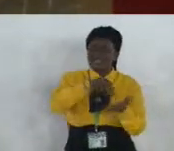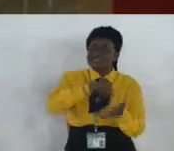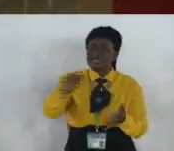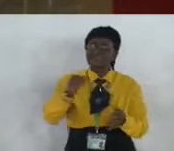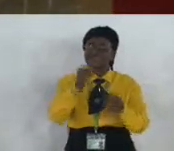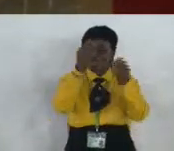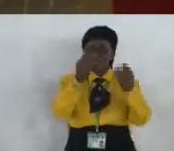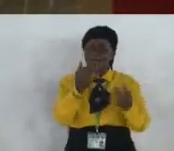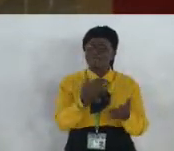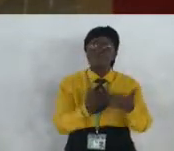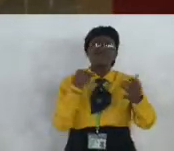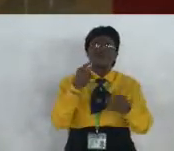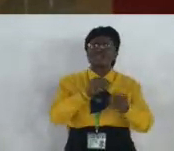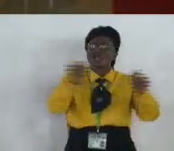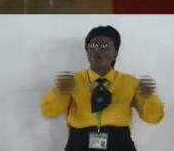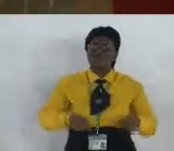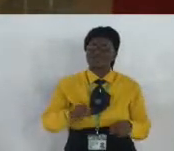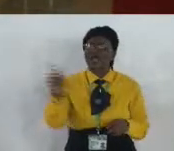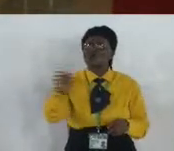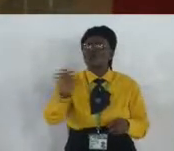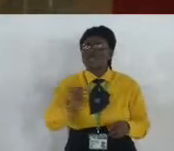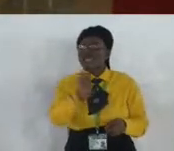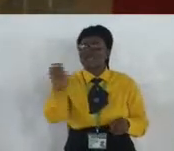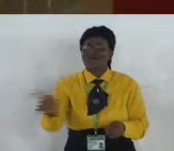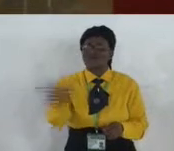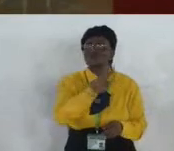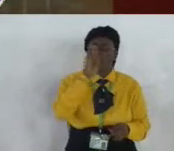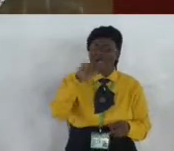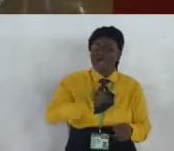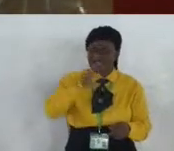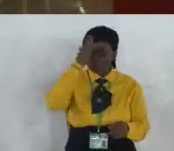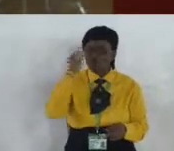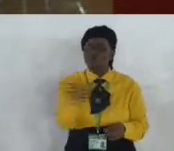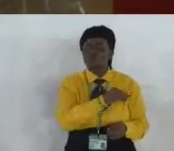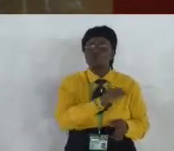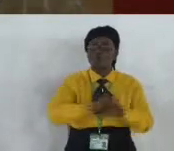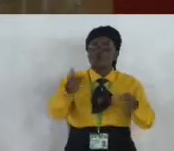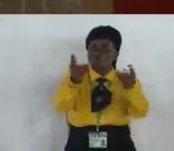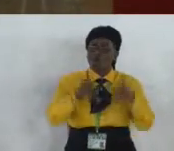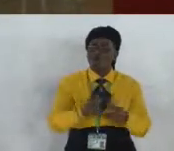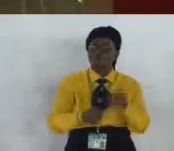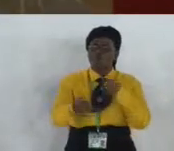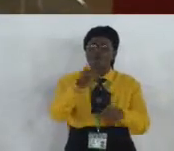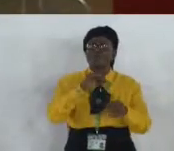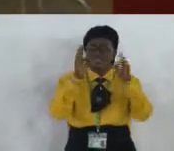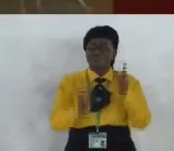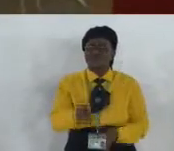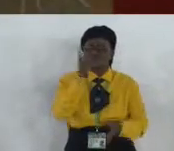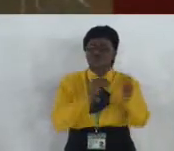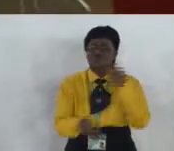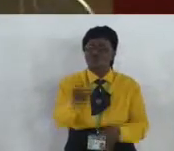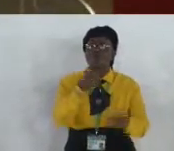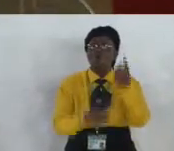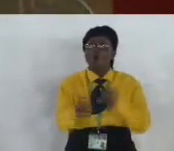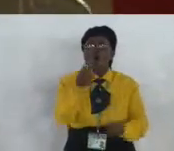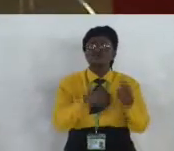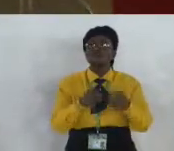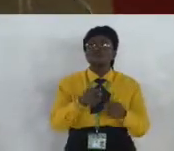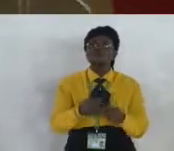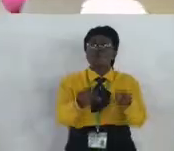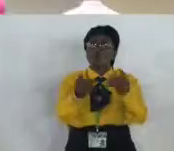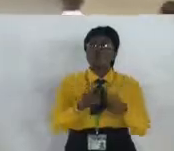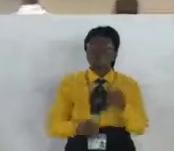are, well, I know you don't want to come. But if you want to surrender your life to Jesus Christ, begin to run forward